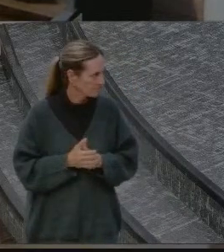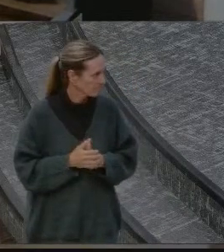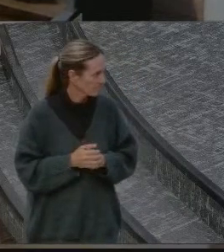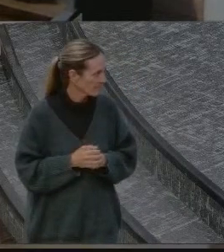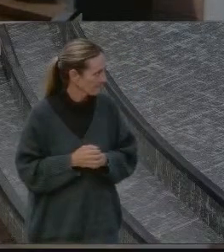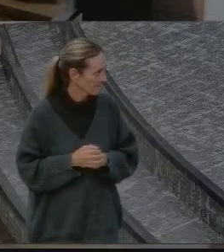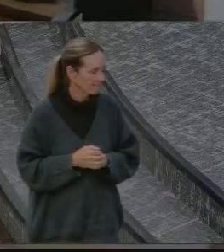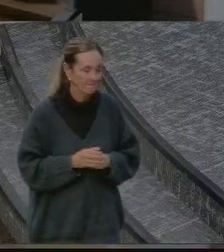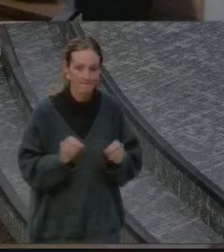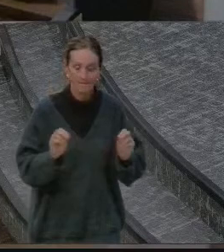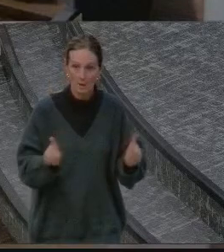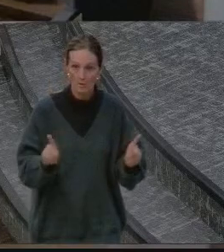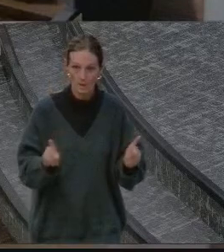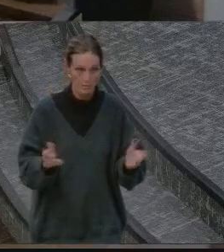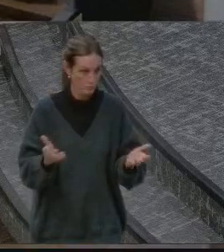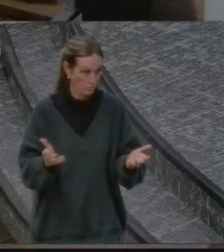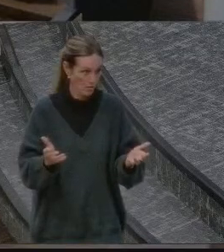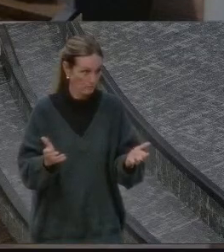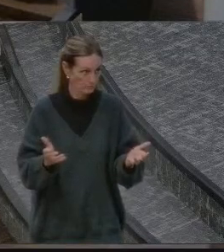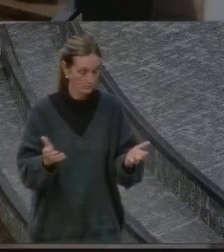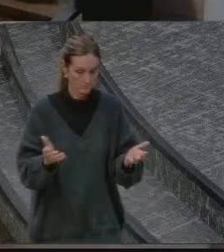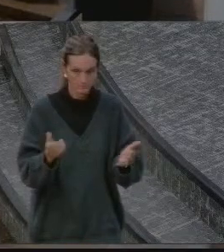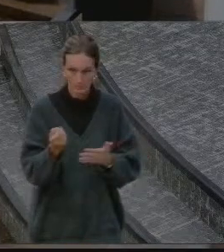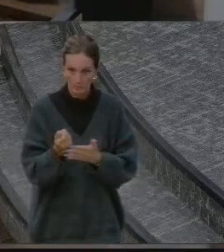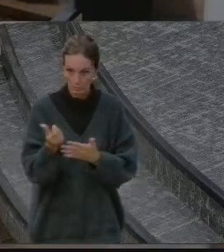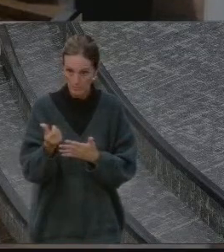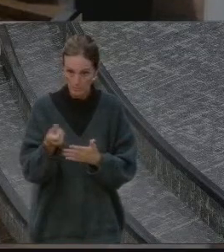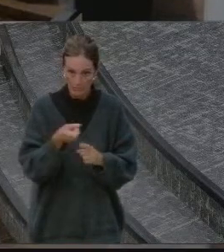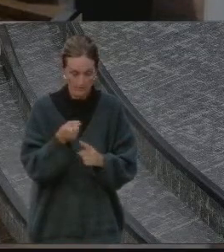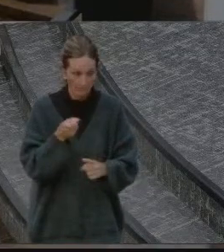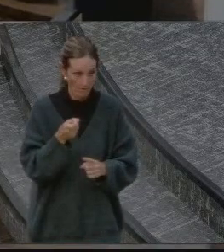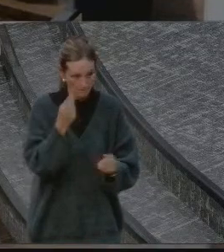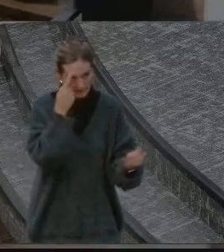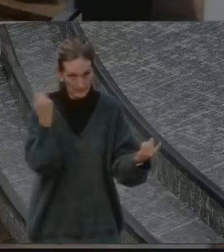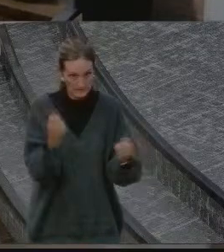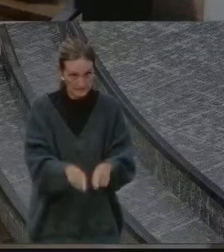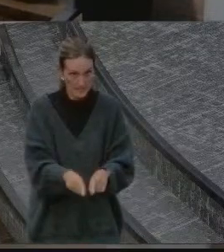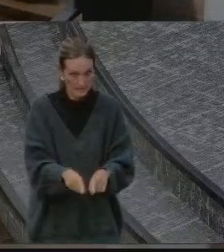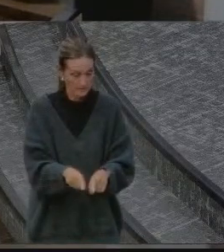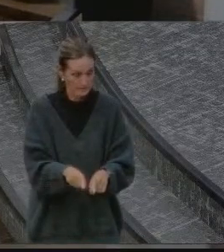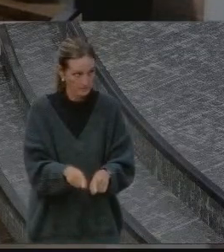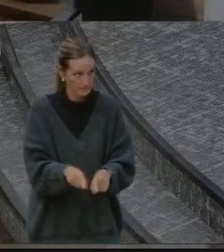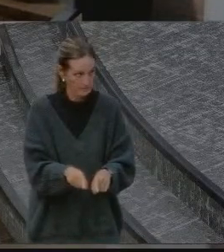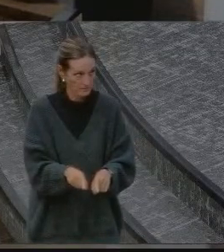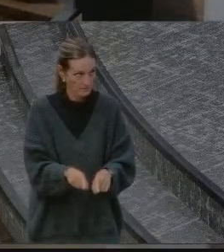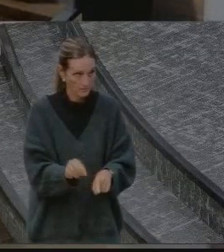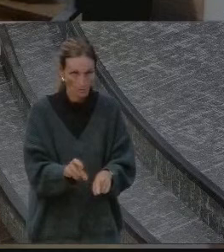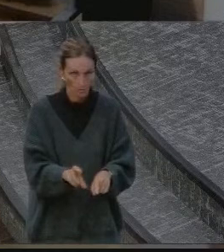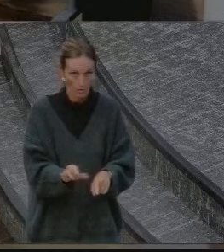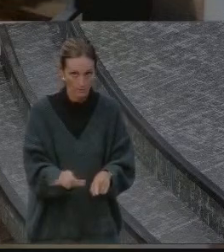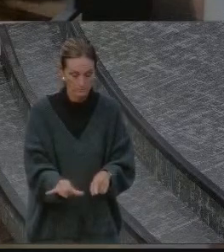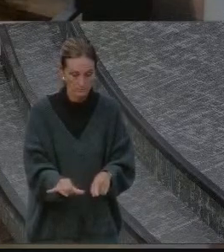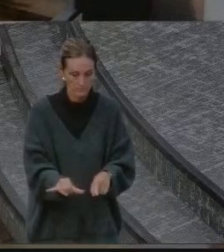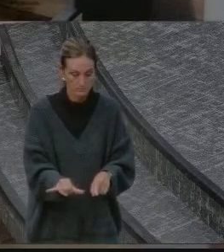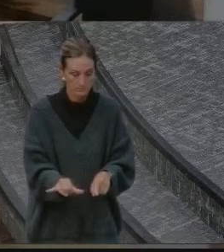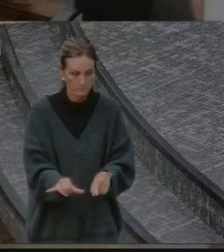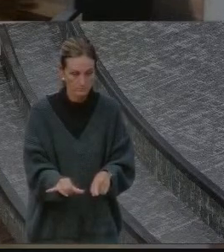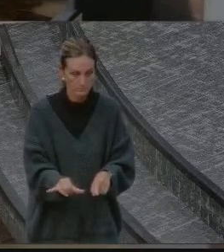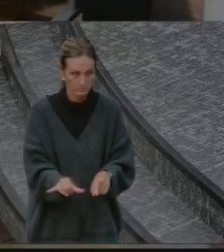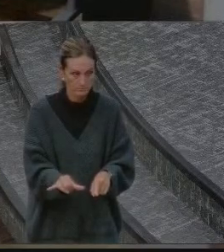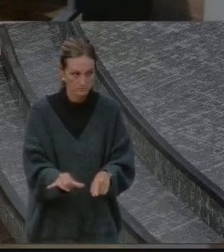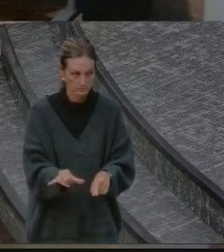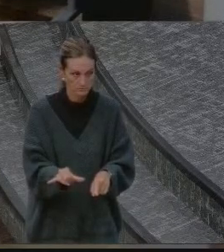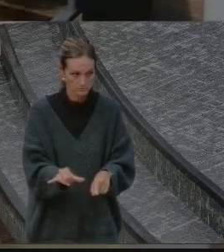All right, so do we want to have this, we want to remove this from consent? Is that what I'm sensing? I see one